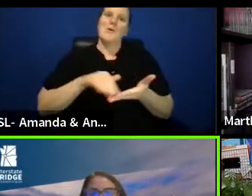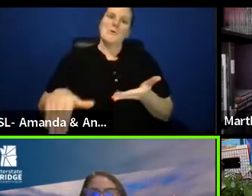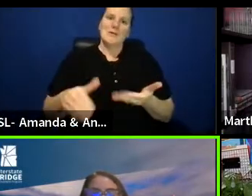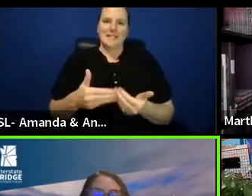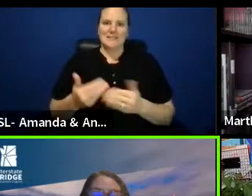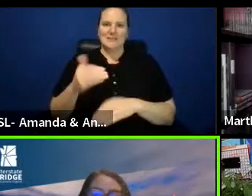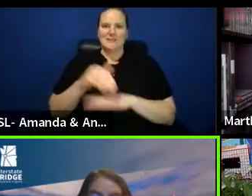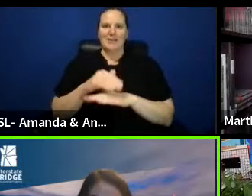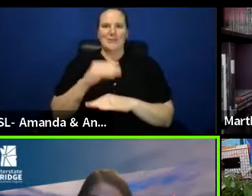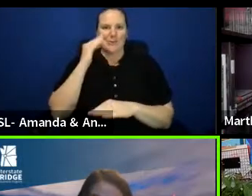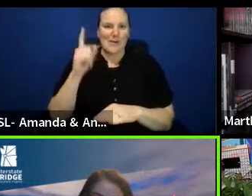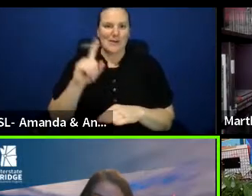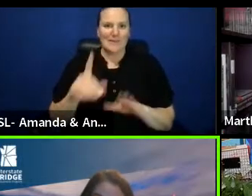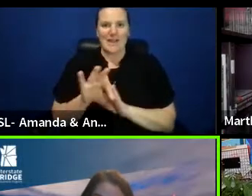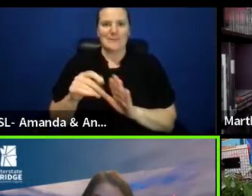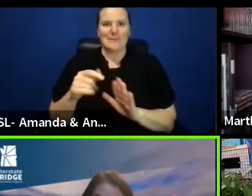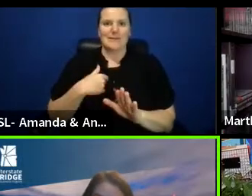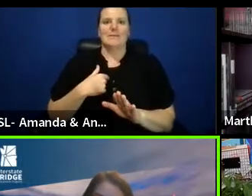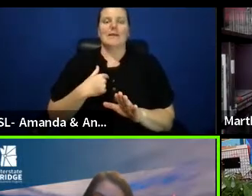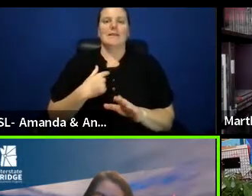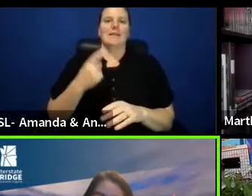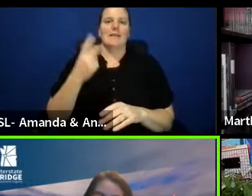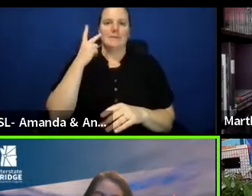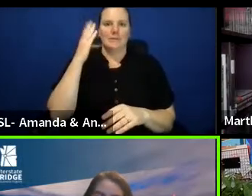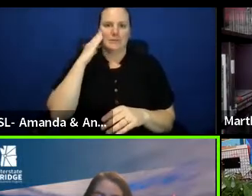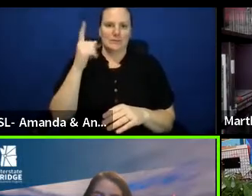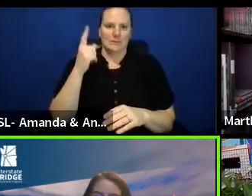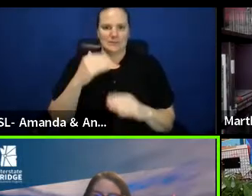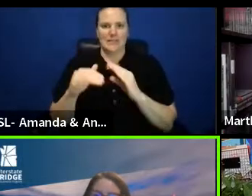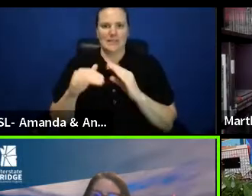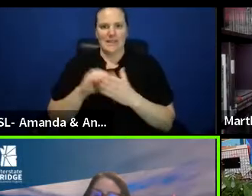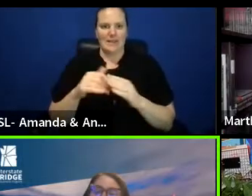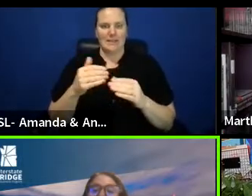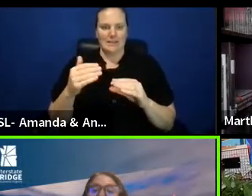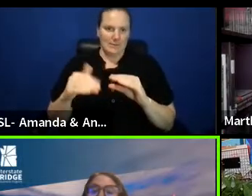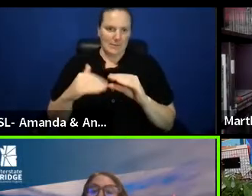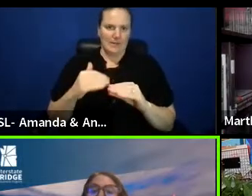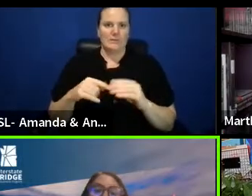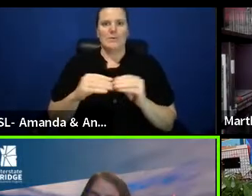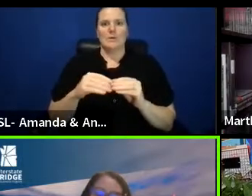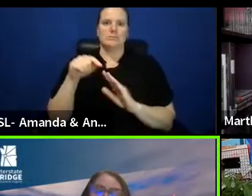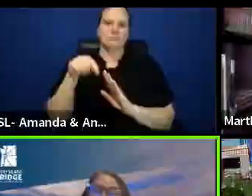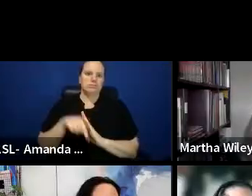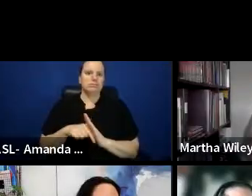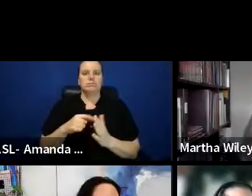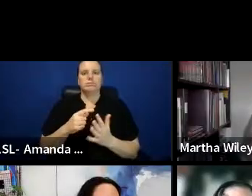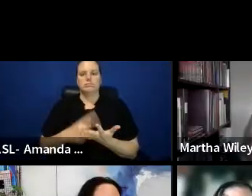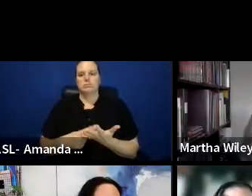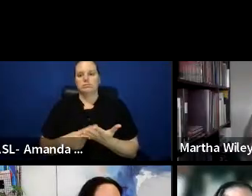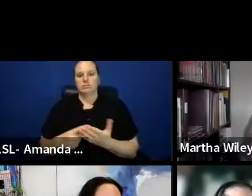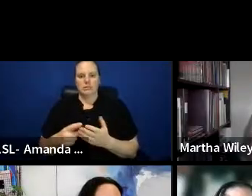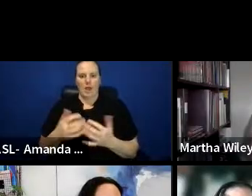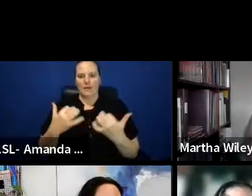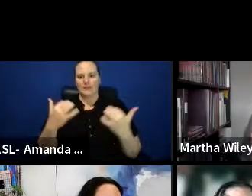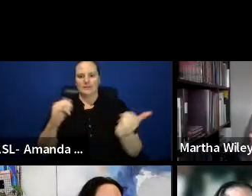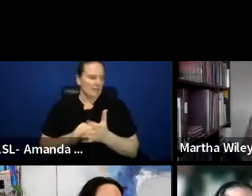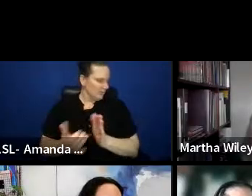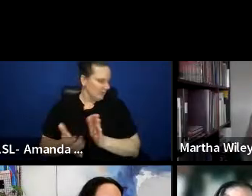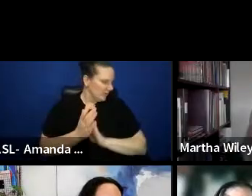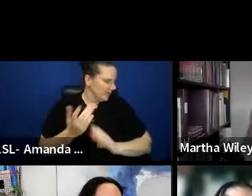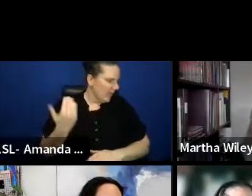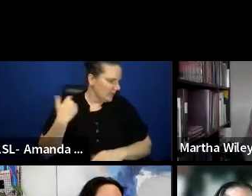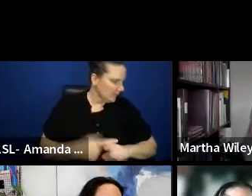And also you will be seeing that email that has, that deeper dive into the lists of audiences that you requested last